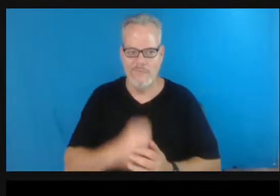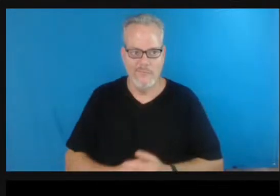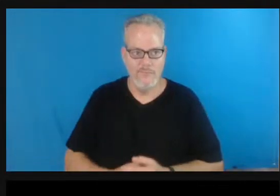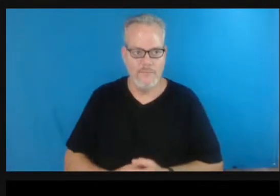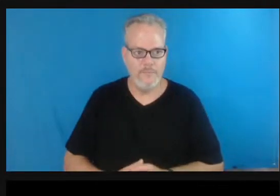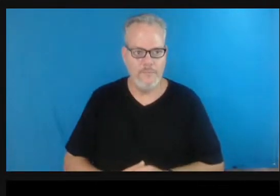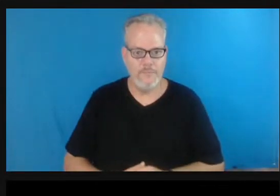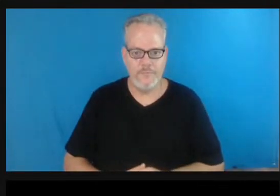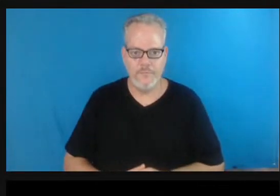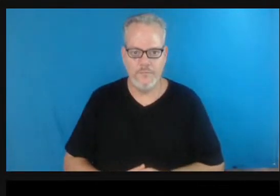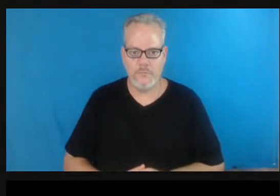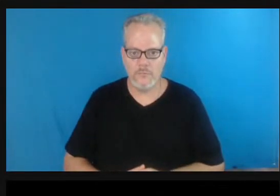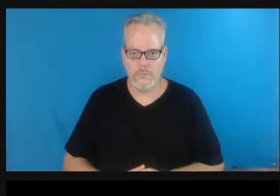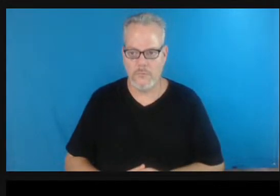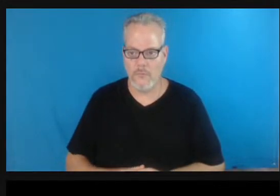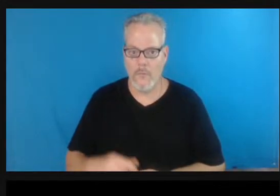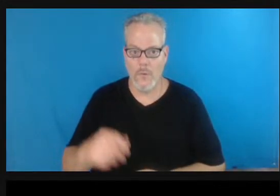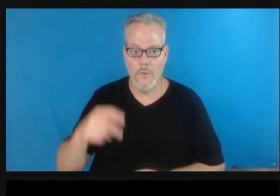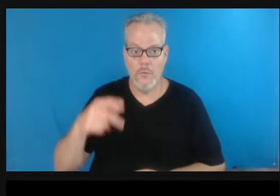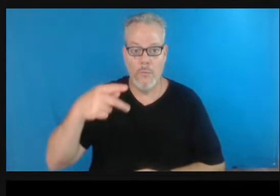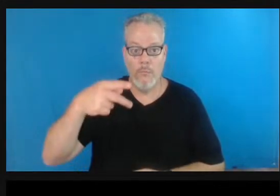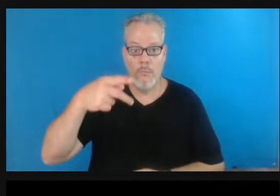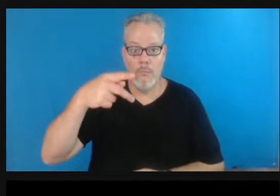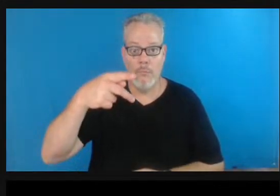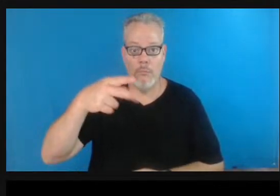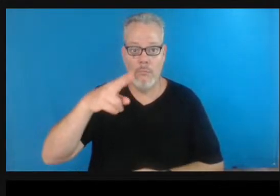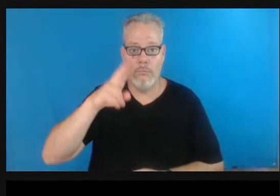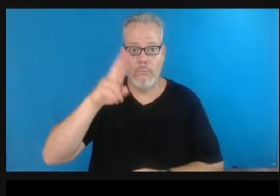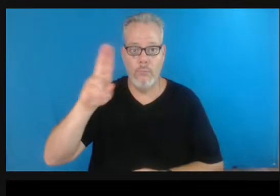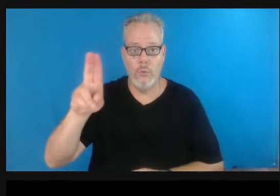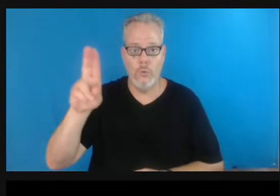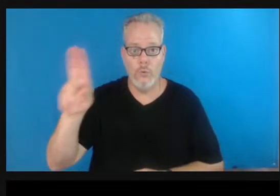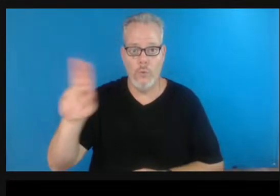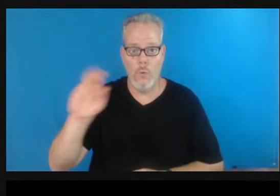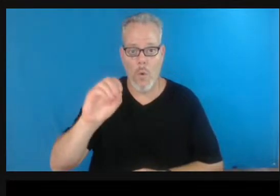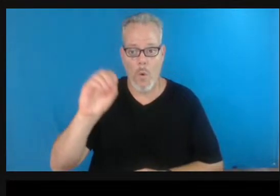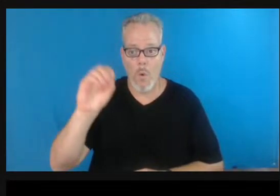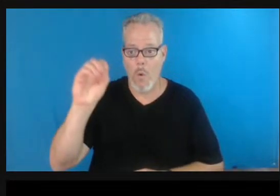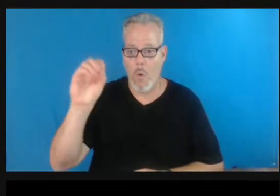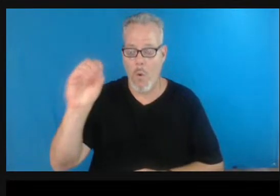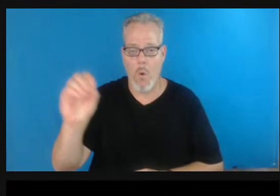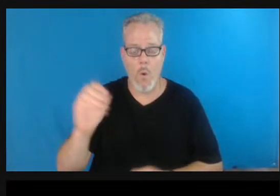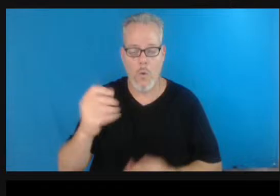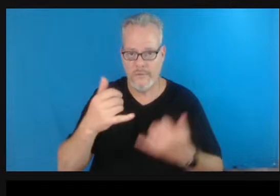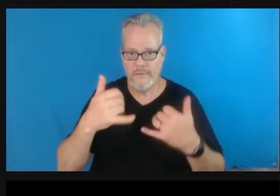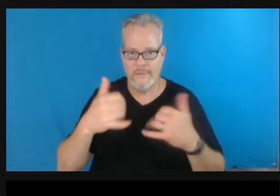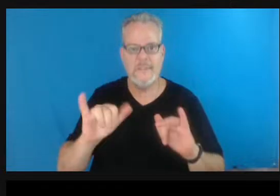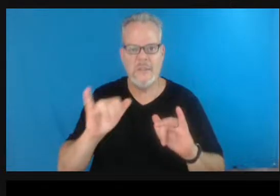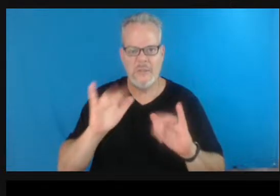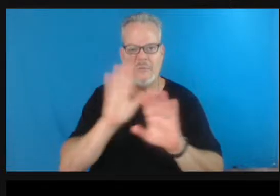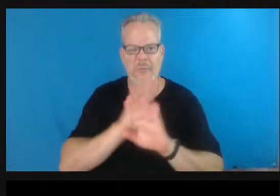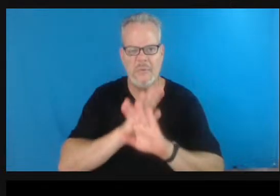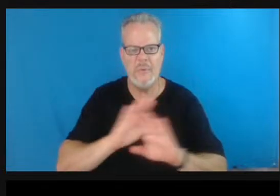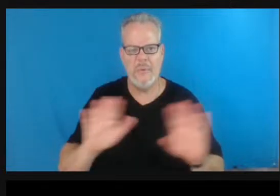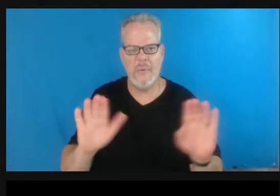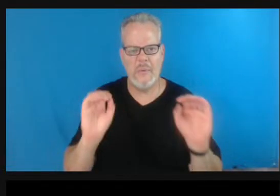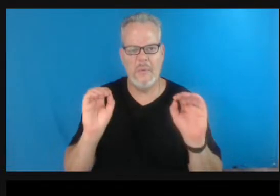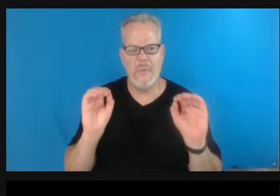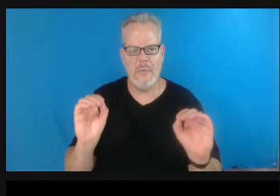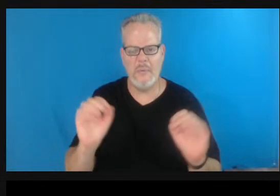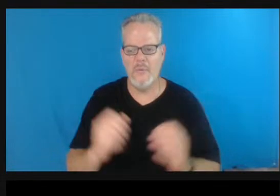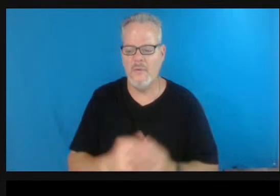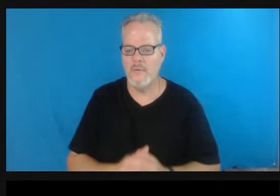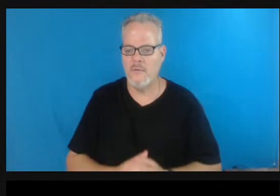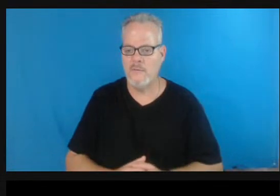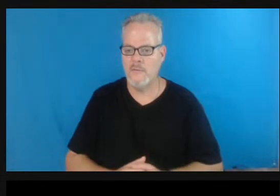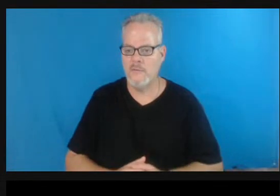So Pu'u'o, you can see, is not really, it has some noise in the data here, but it is still generally this downward trend.